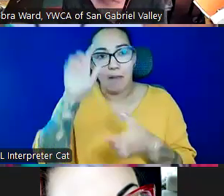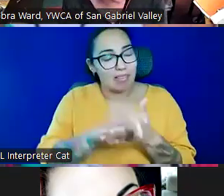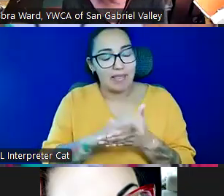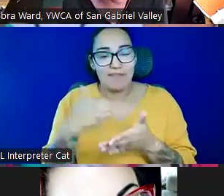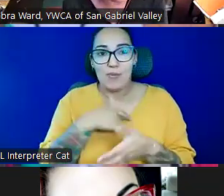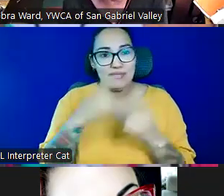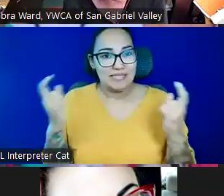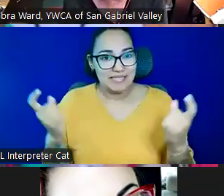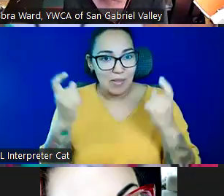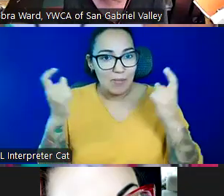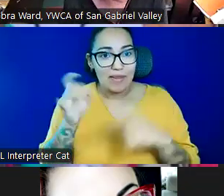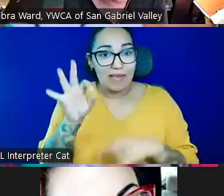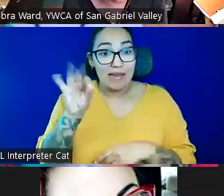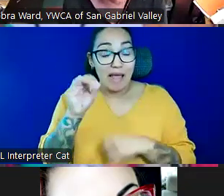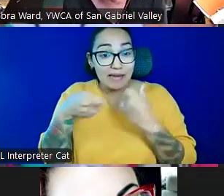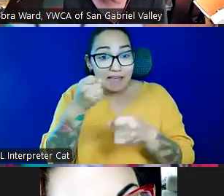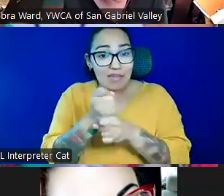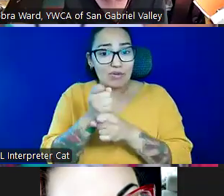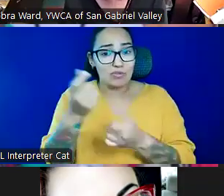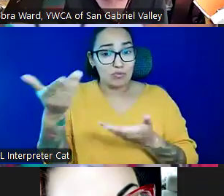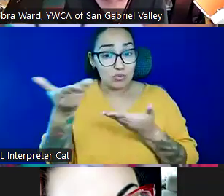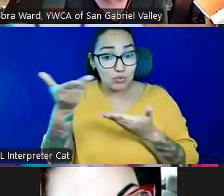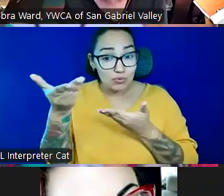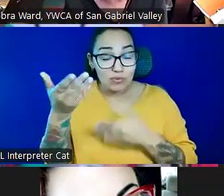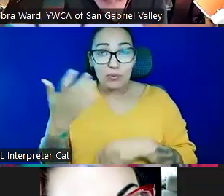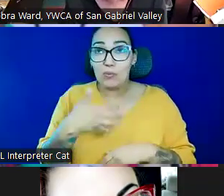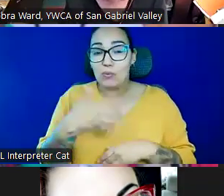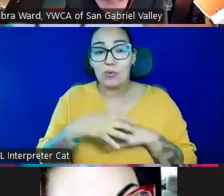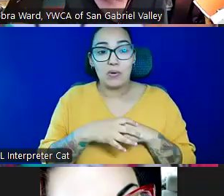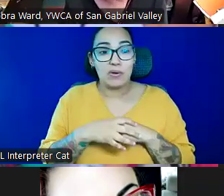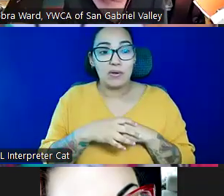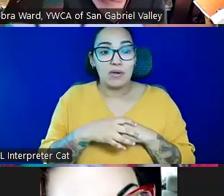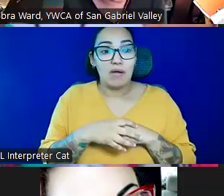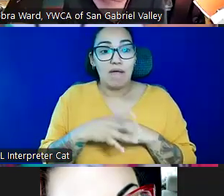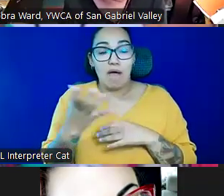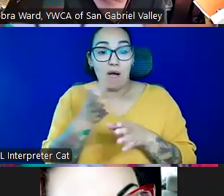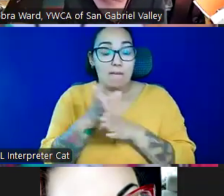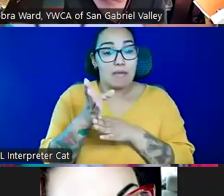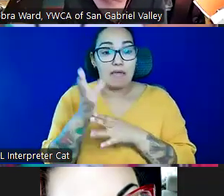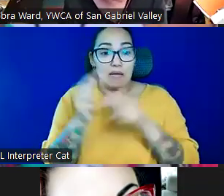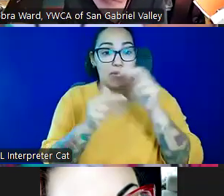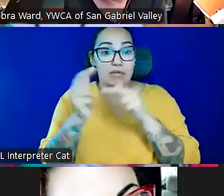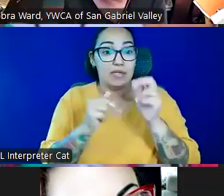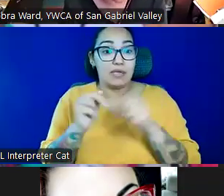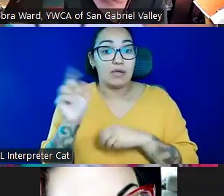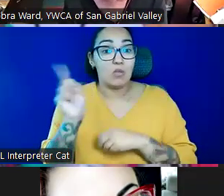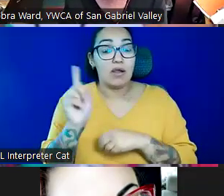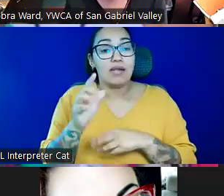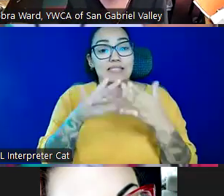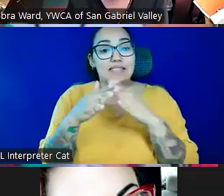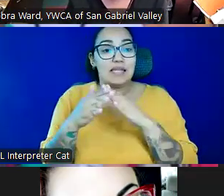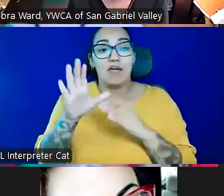celebrating 90 years of service. Where headquarters are in the city of